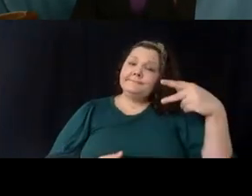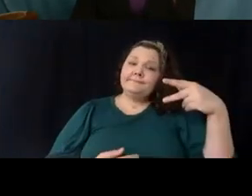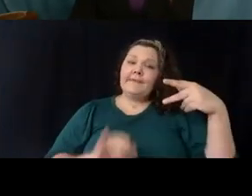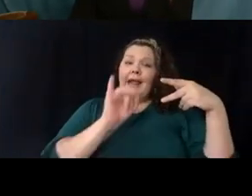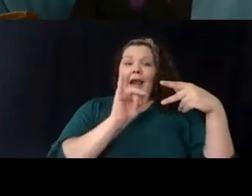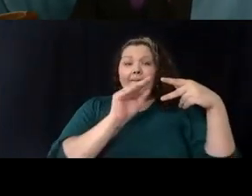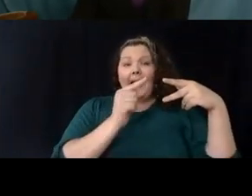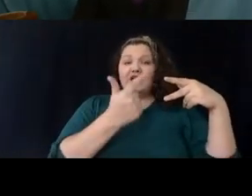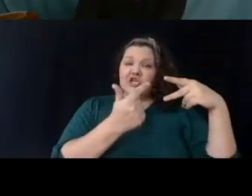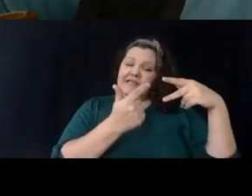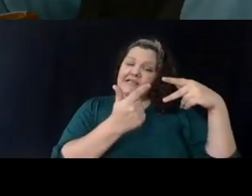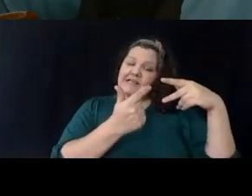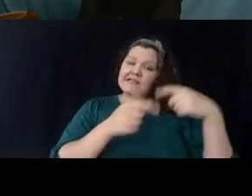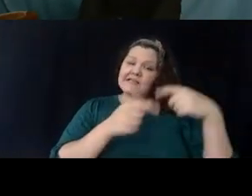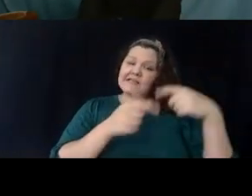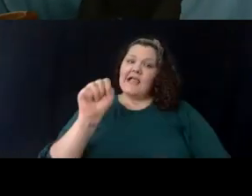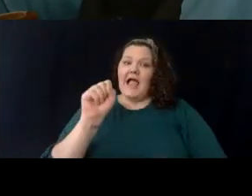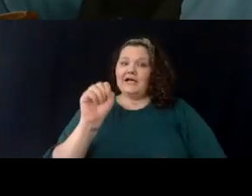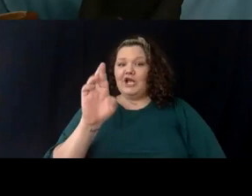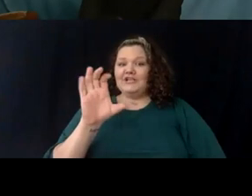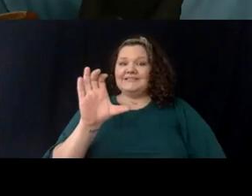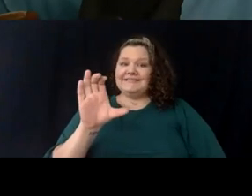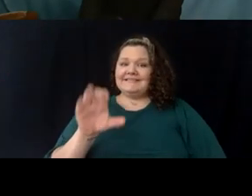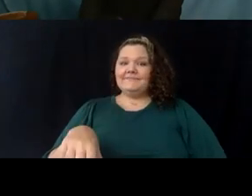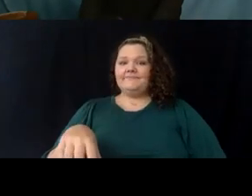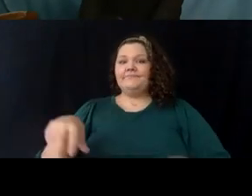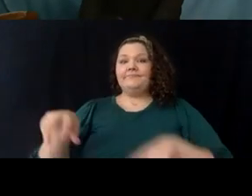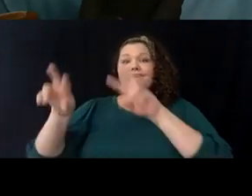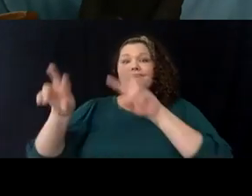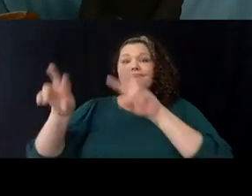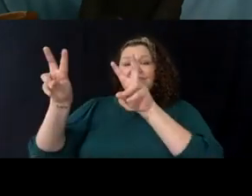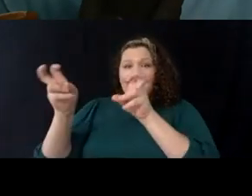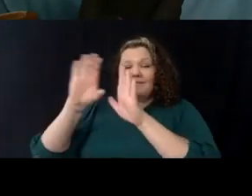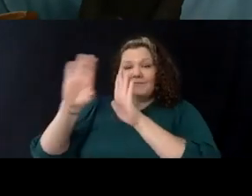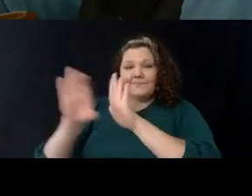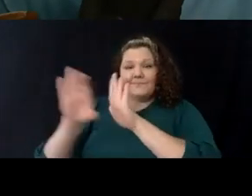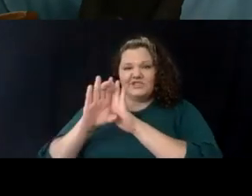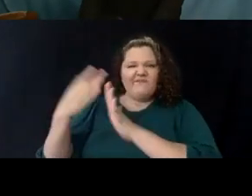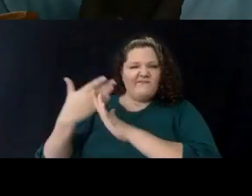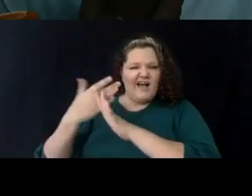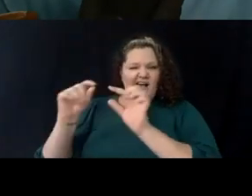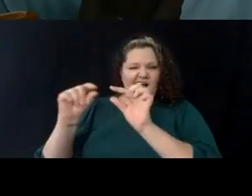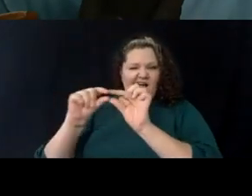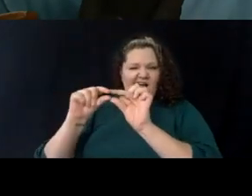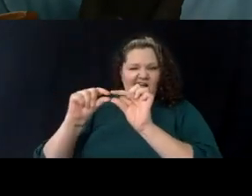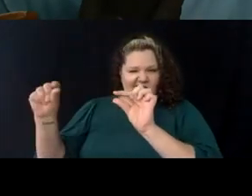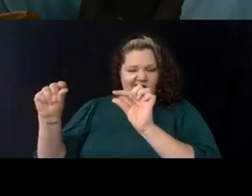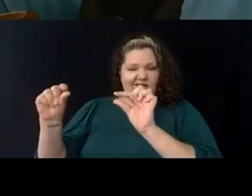And the text looks similar to what's on the screen here. So toward the bottom, you can see your opening